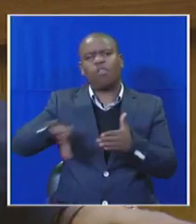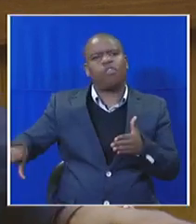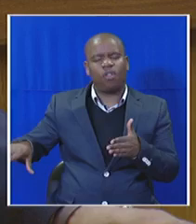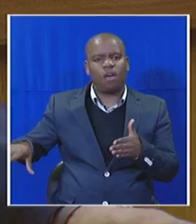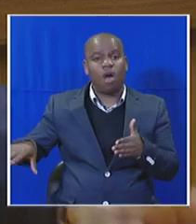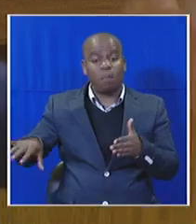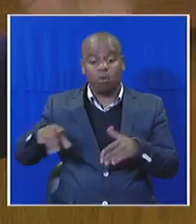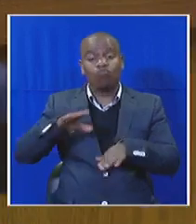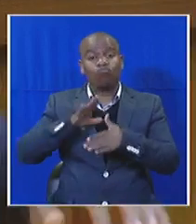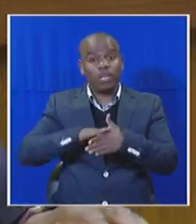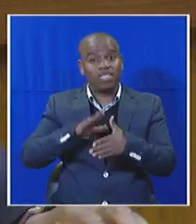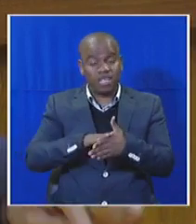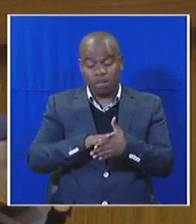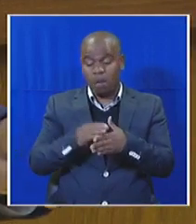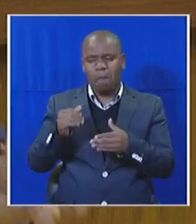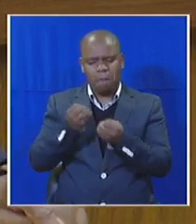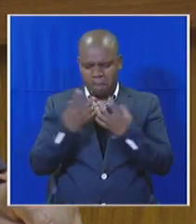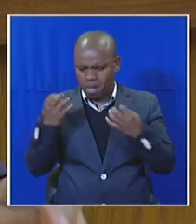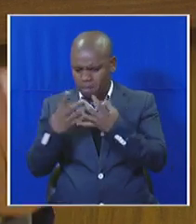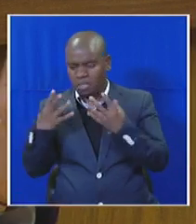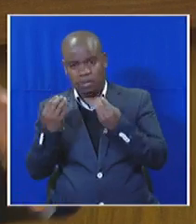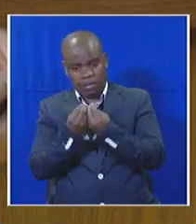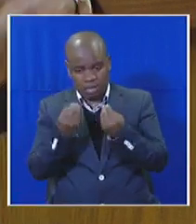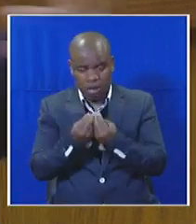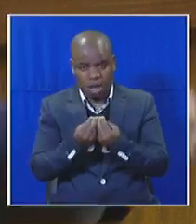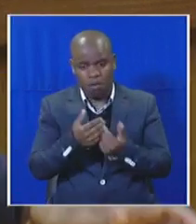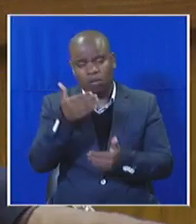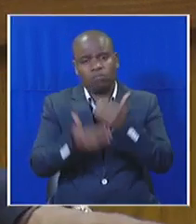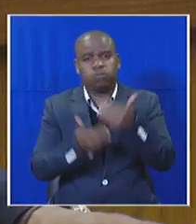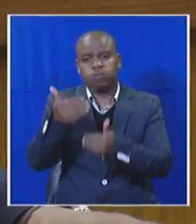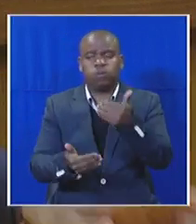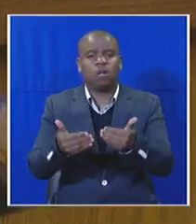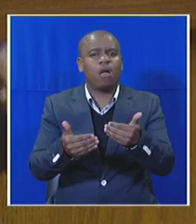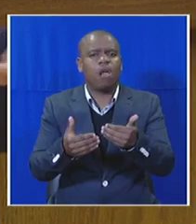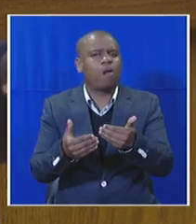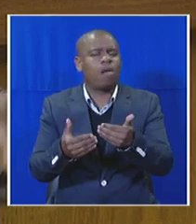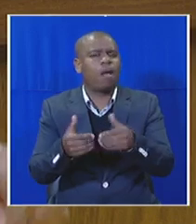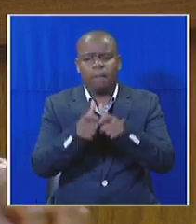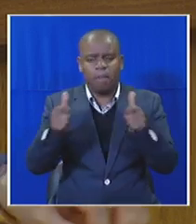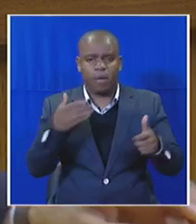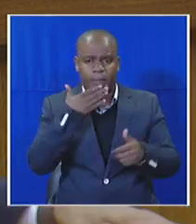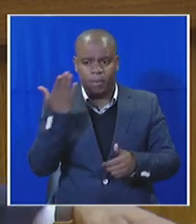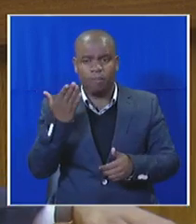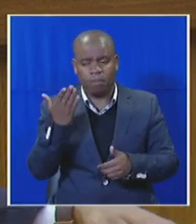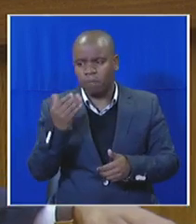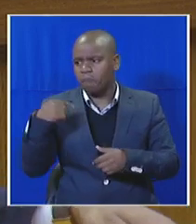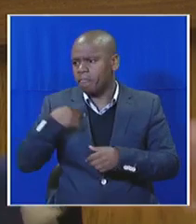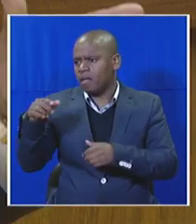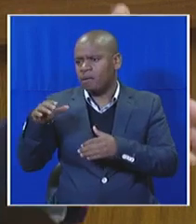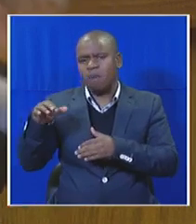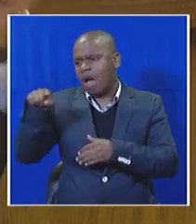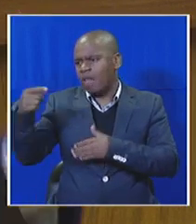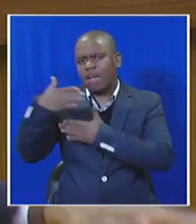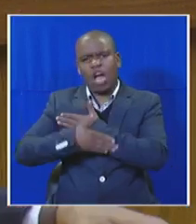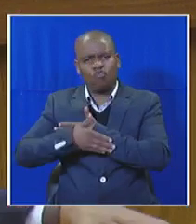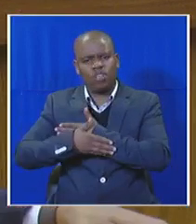those kind of many things, and the successes are not that big. There's no country that has the same thing that we have, because they